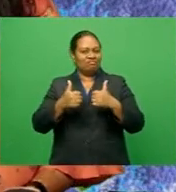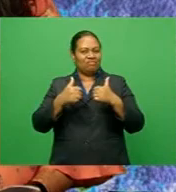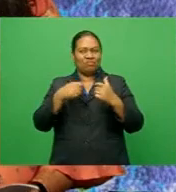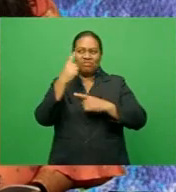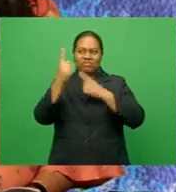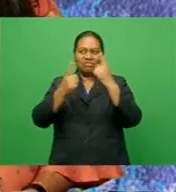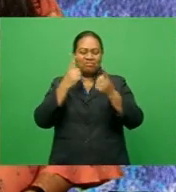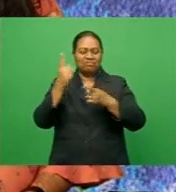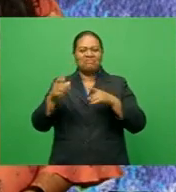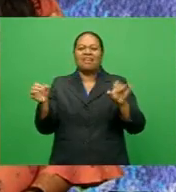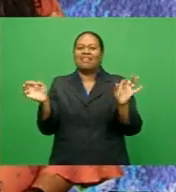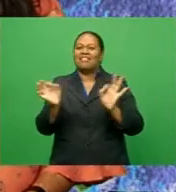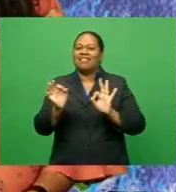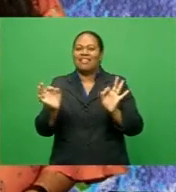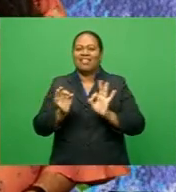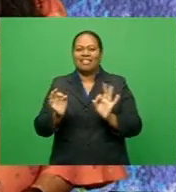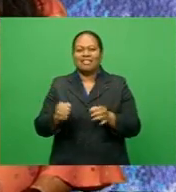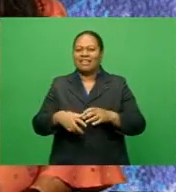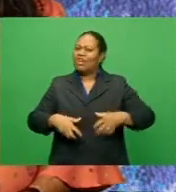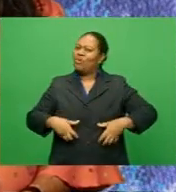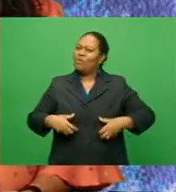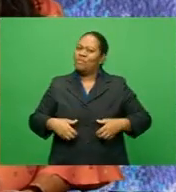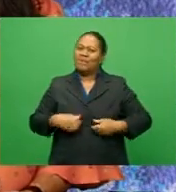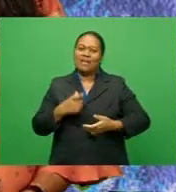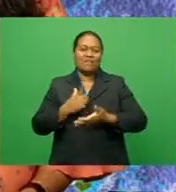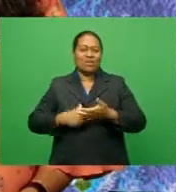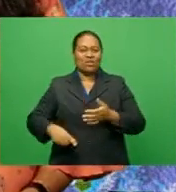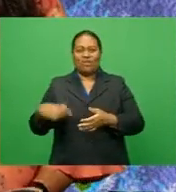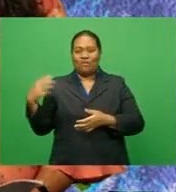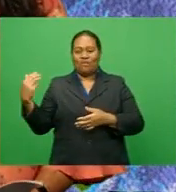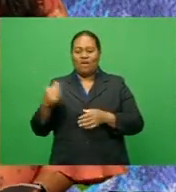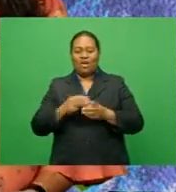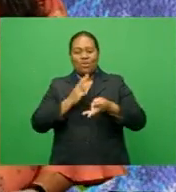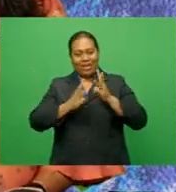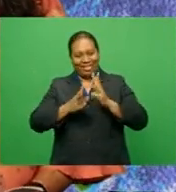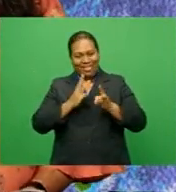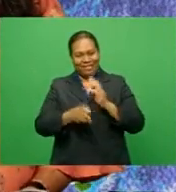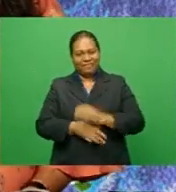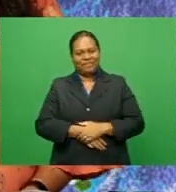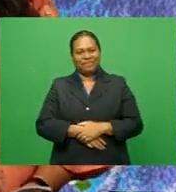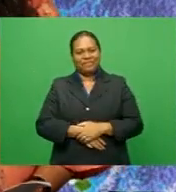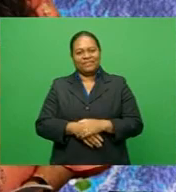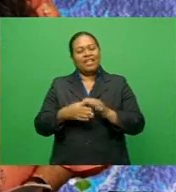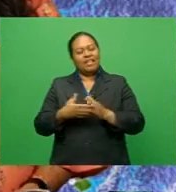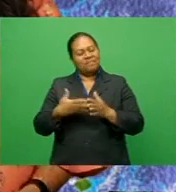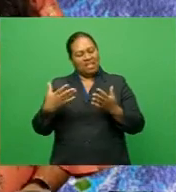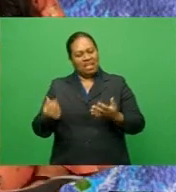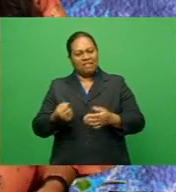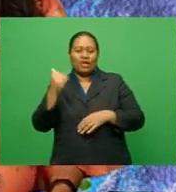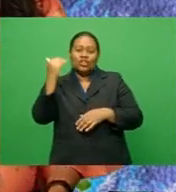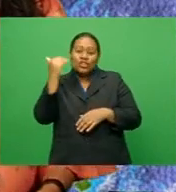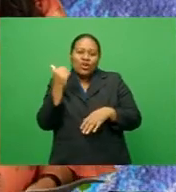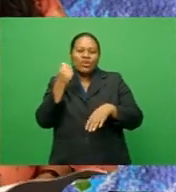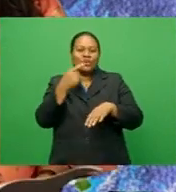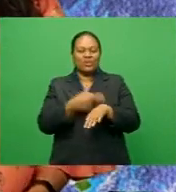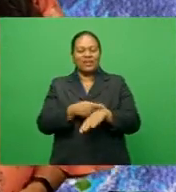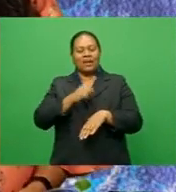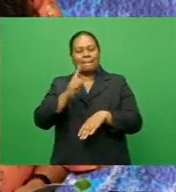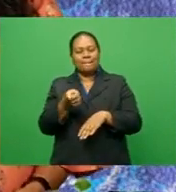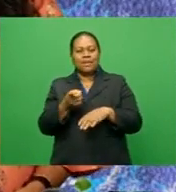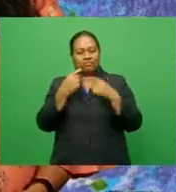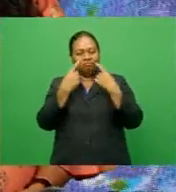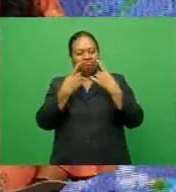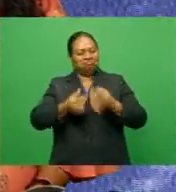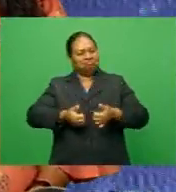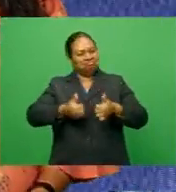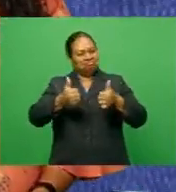were no disappointments or complaints regarding weather. Anyways, we have another short week and the conditions are